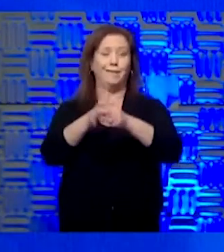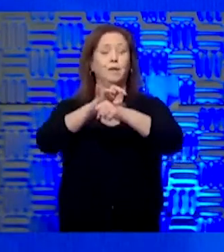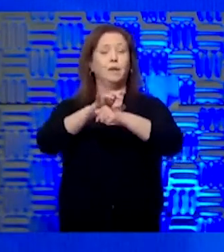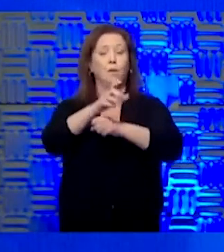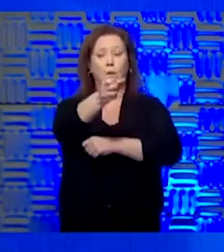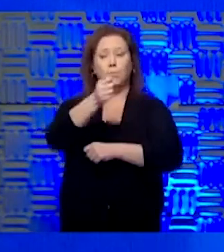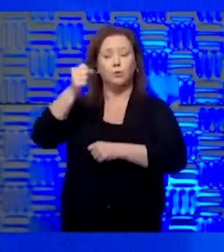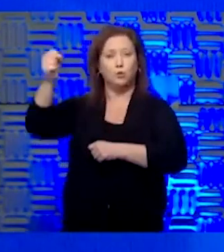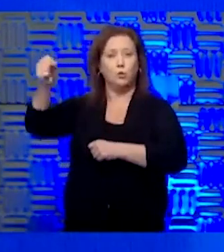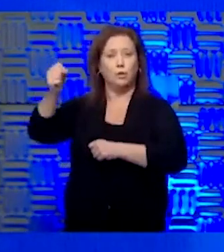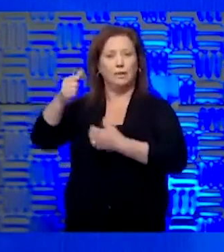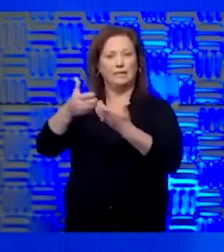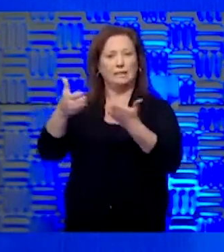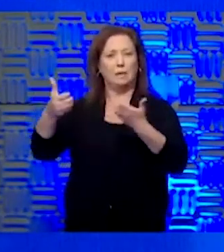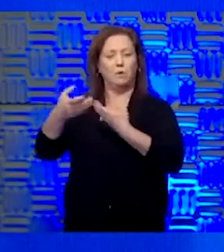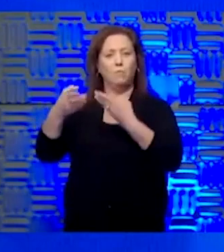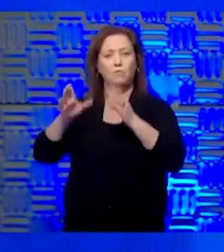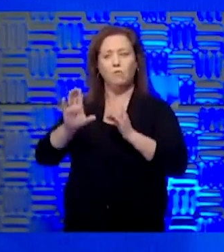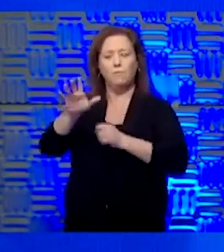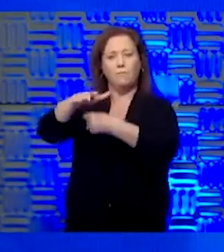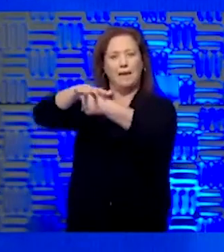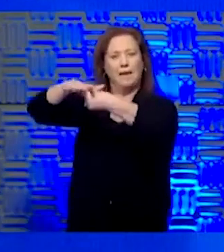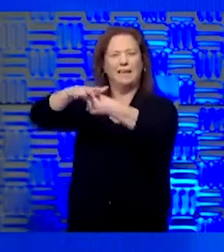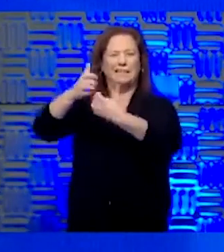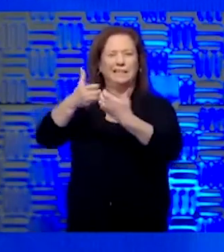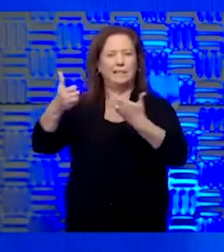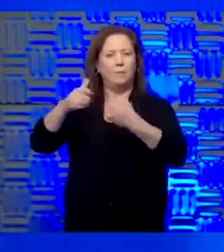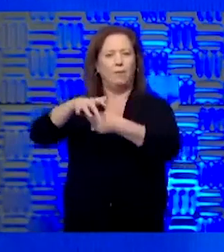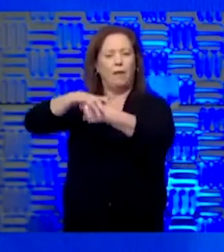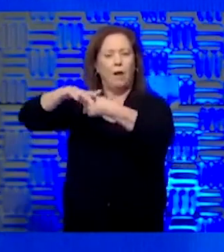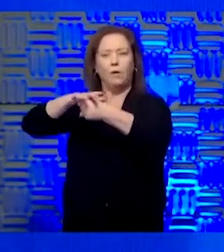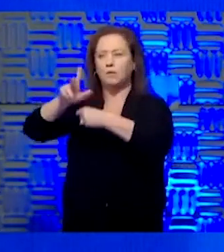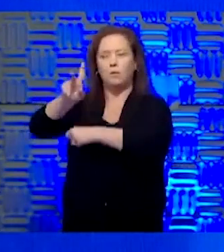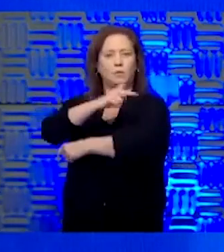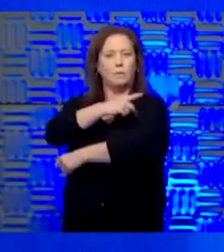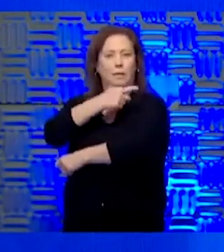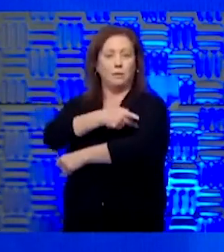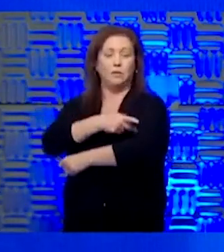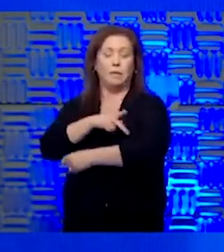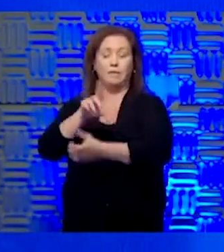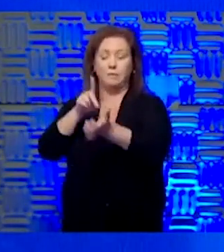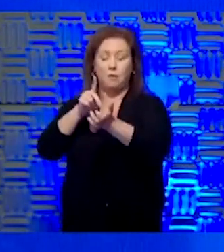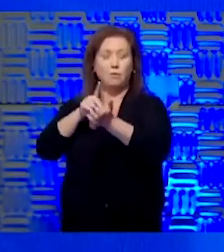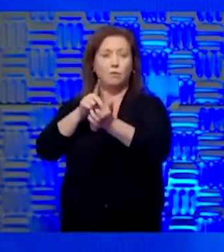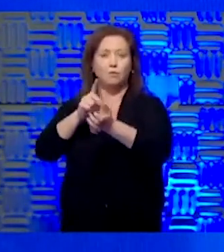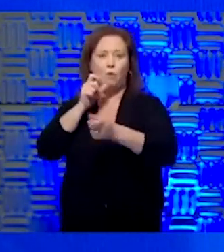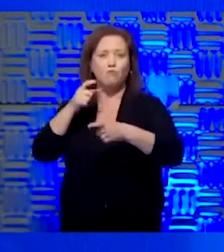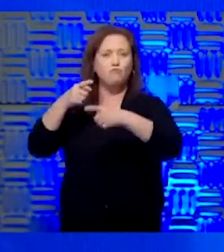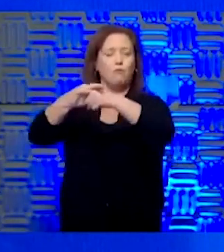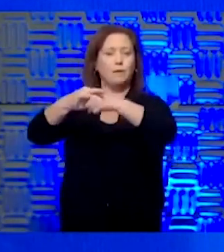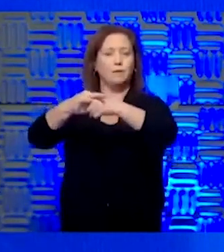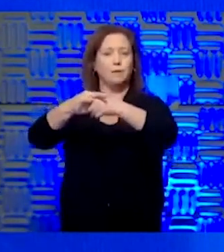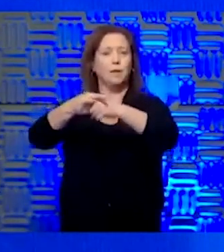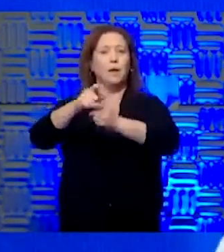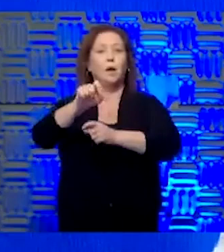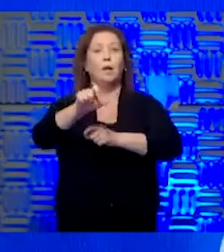we've cohorted patients into those areas so that those patients don't, and the caregivers don't cross with the folks who are taking care of the